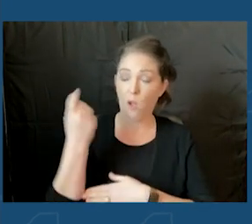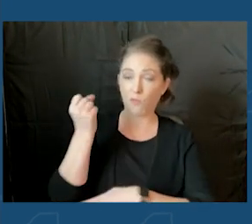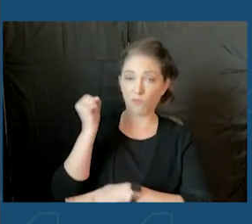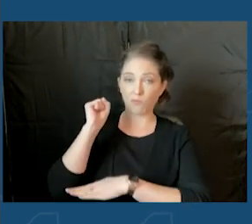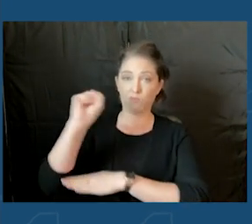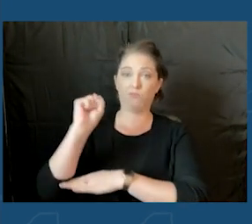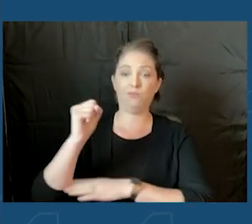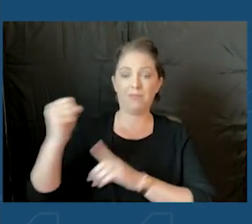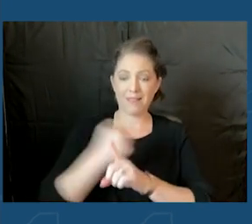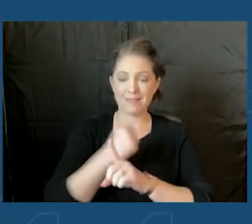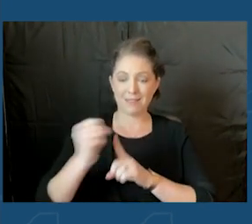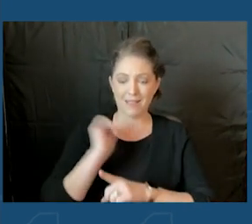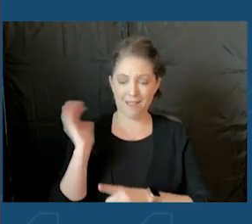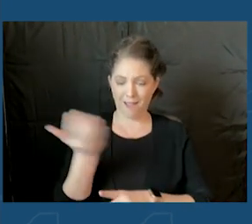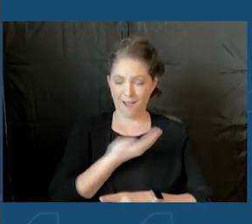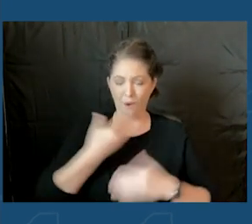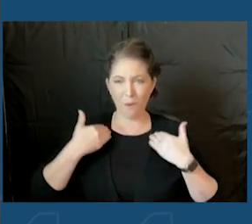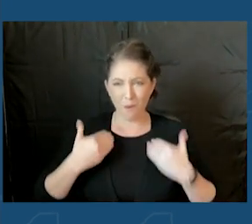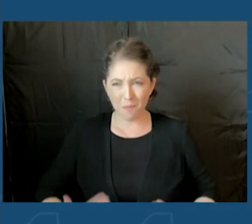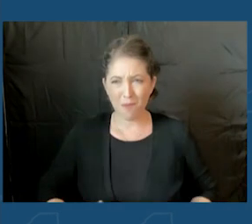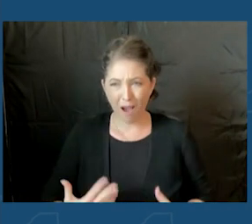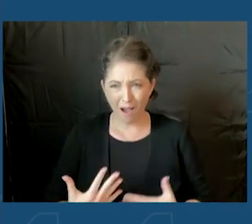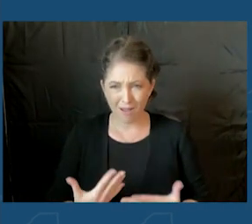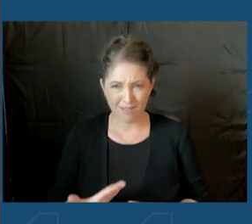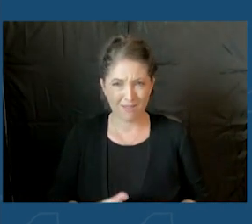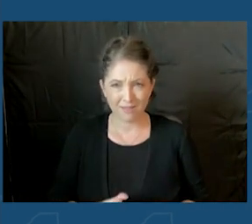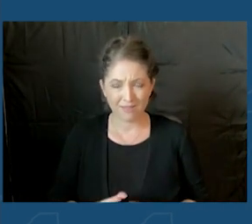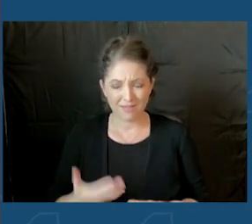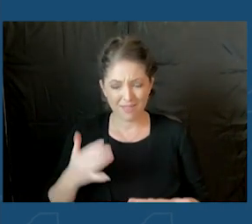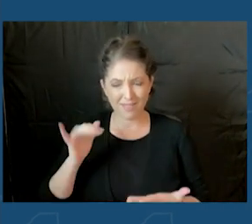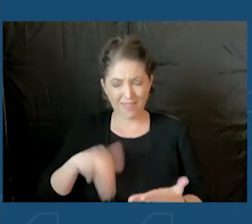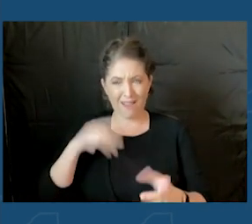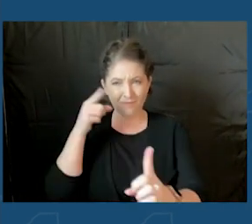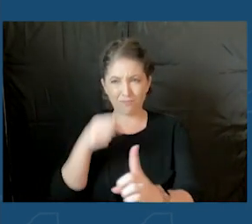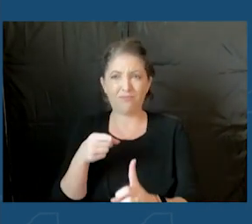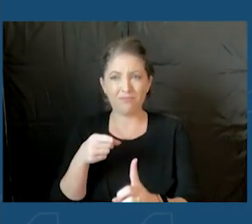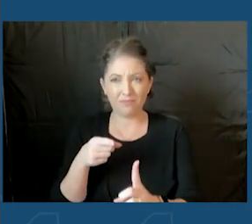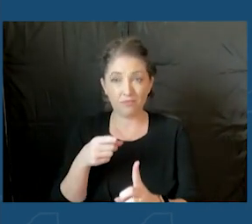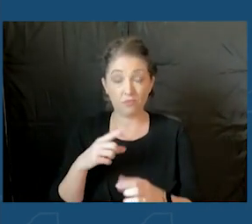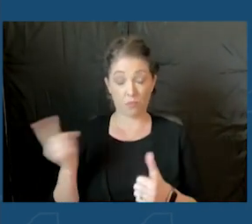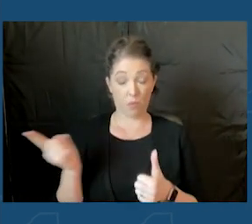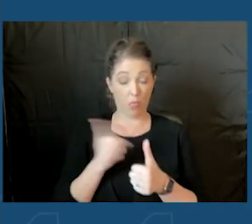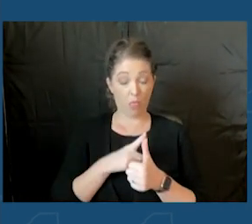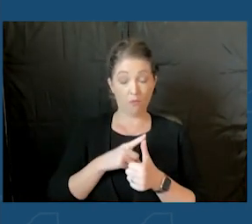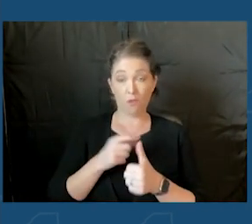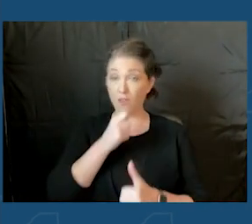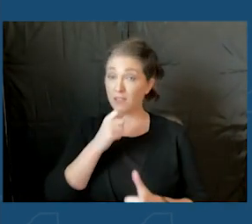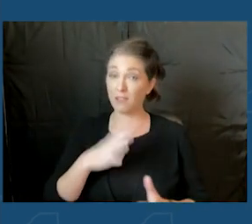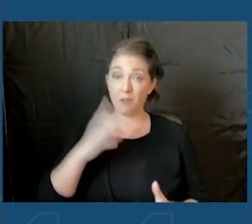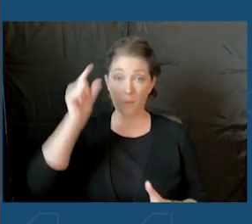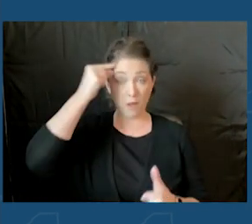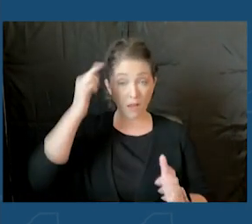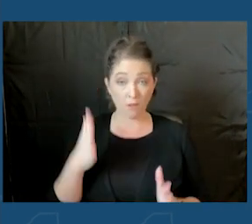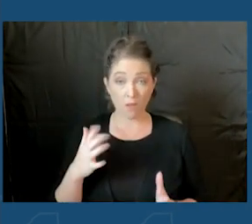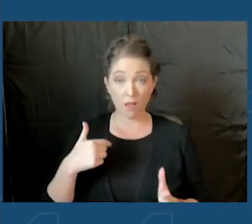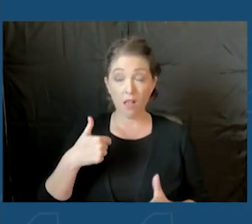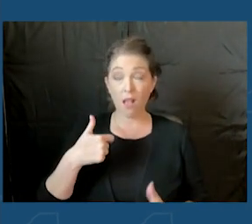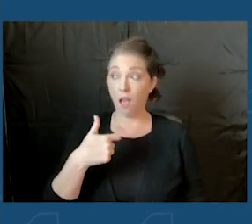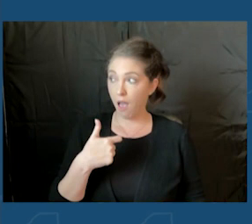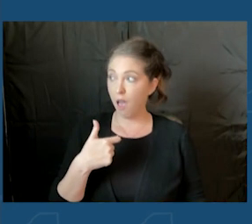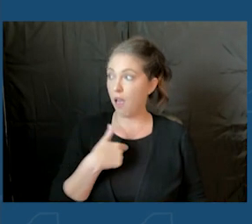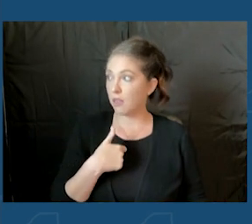bodily autonomy. That's what this is about. Because as the first female governor of New York, I take this